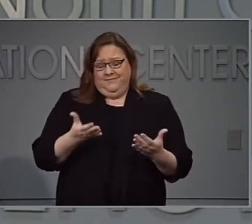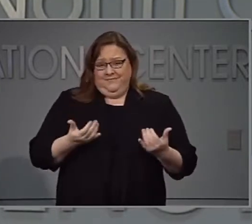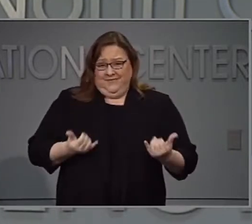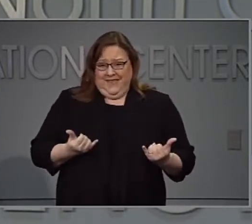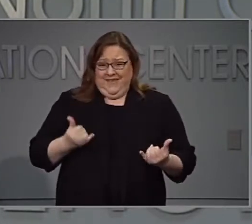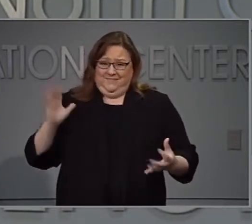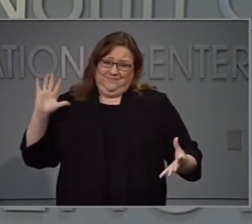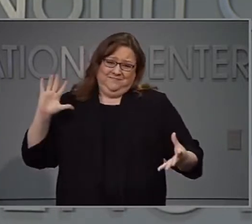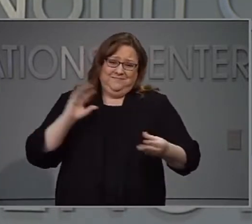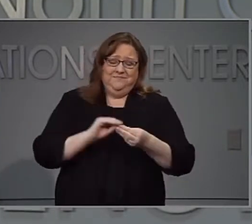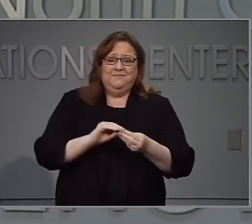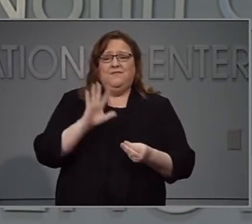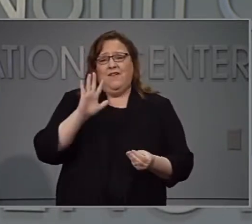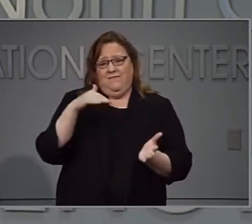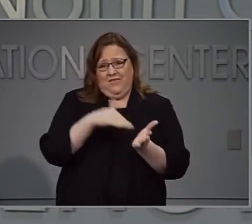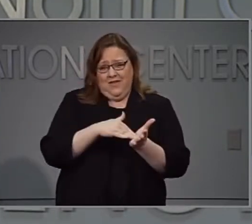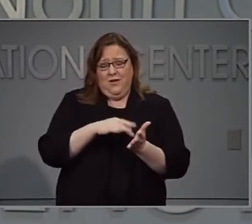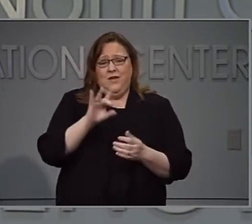has